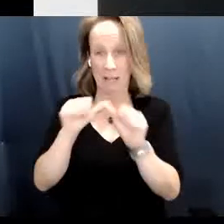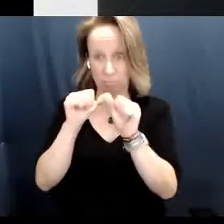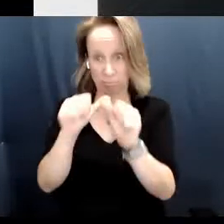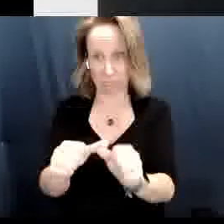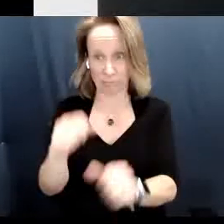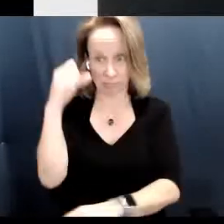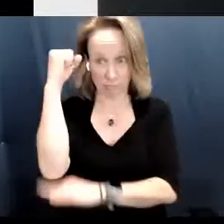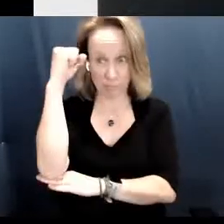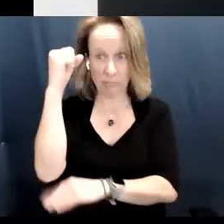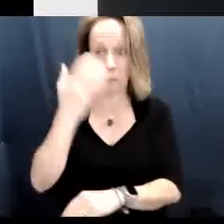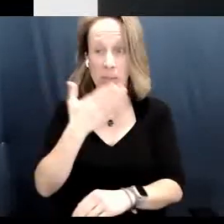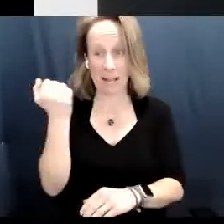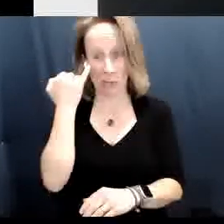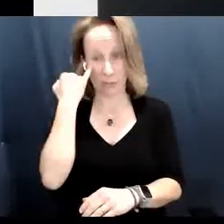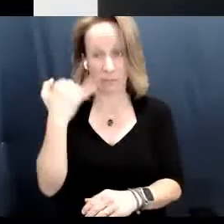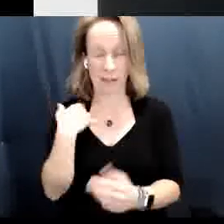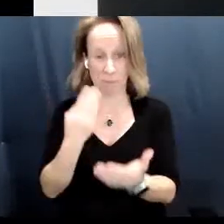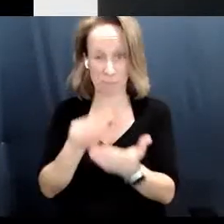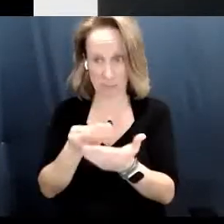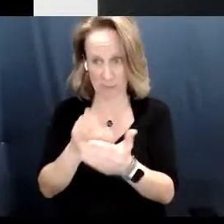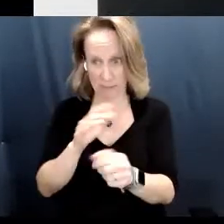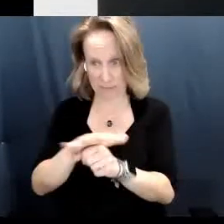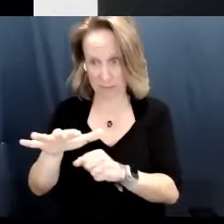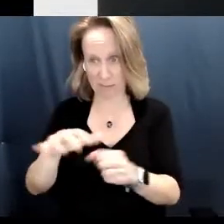Your support group should be